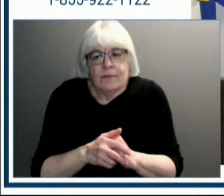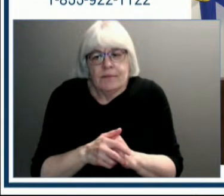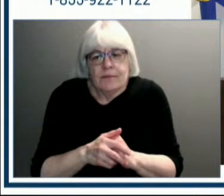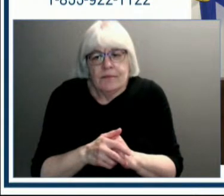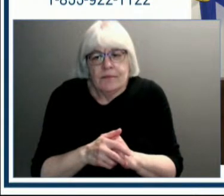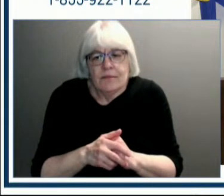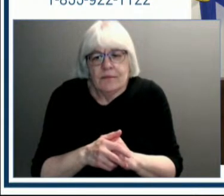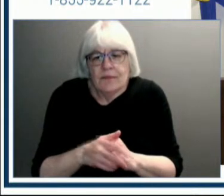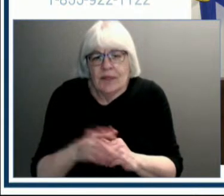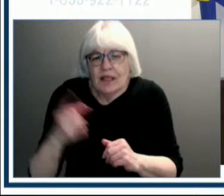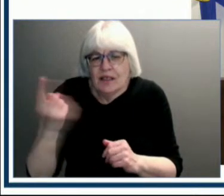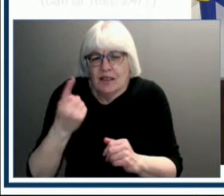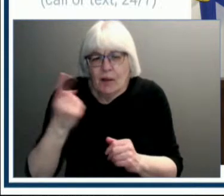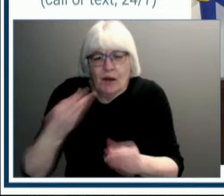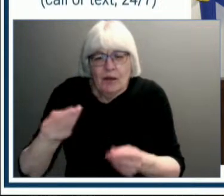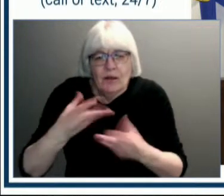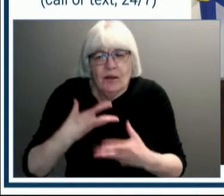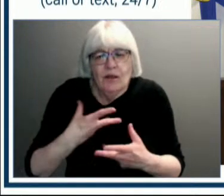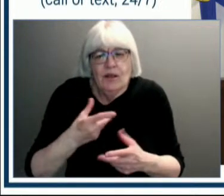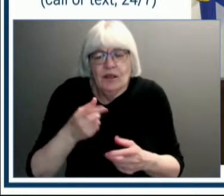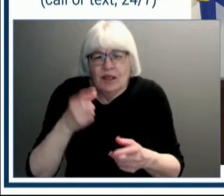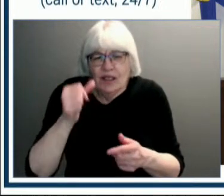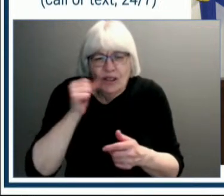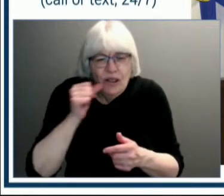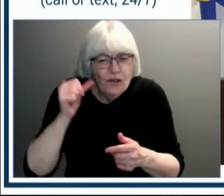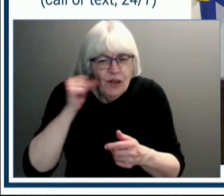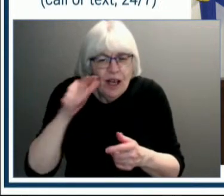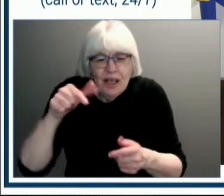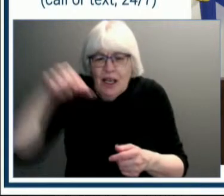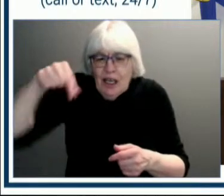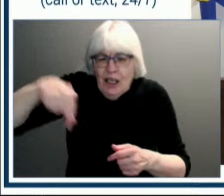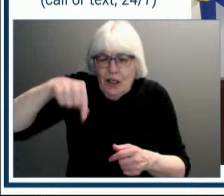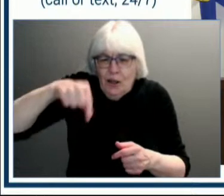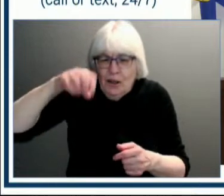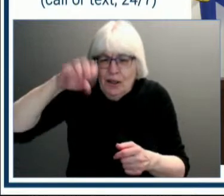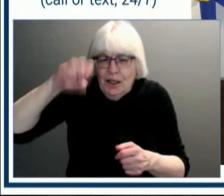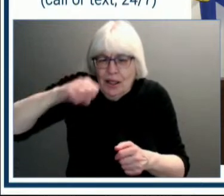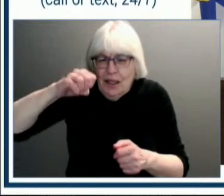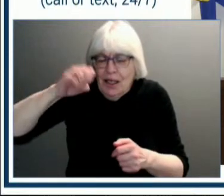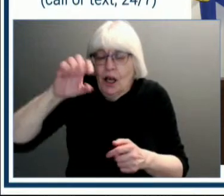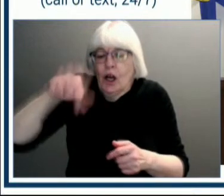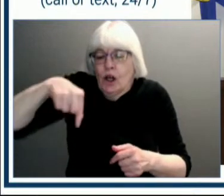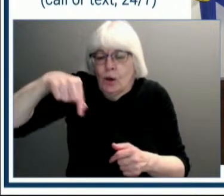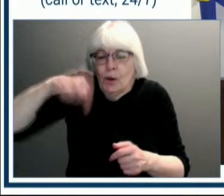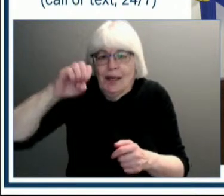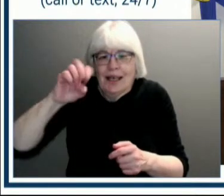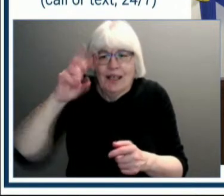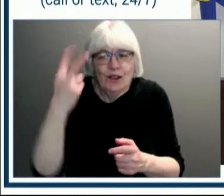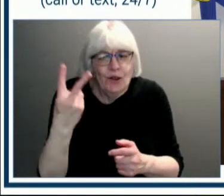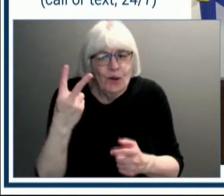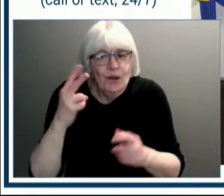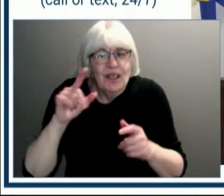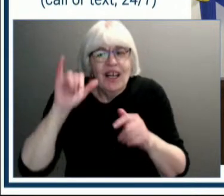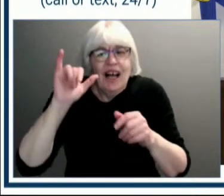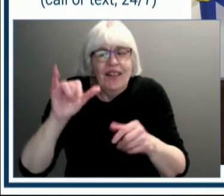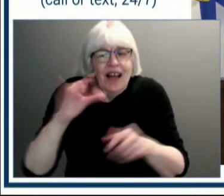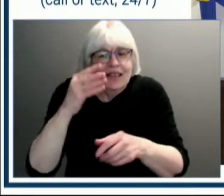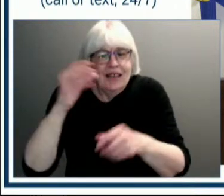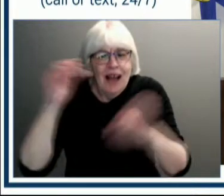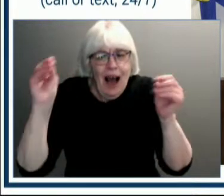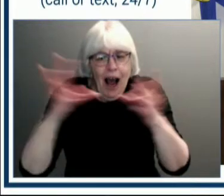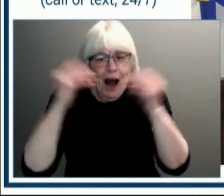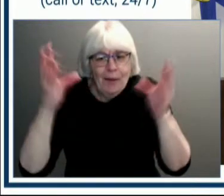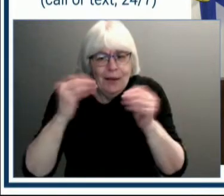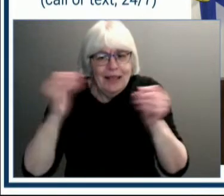QE2 was especially pressed. Ambulances were 20 deep in line waiting for lack of staff. I went